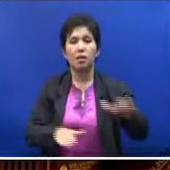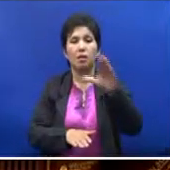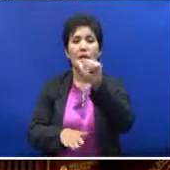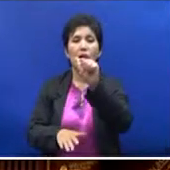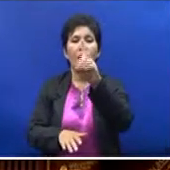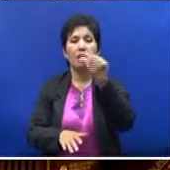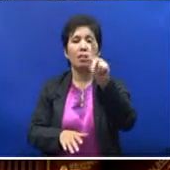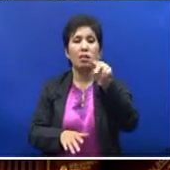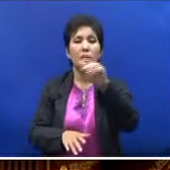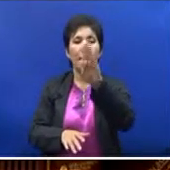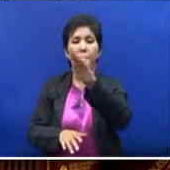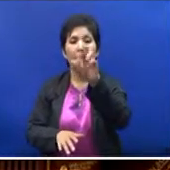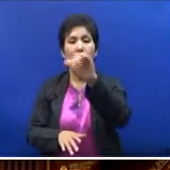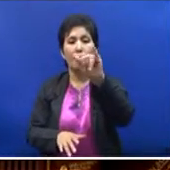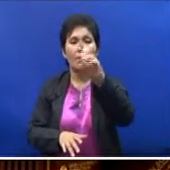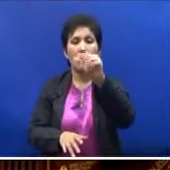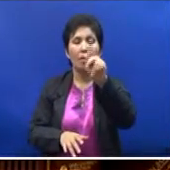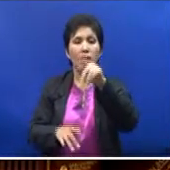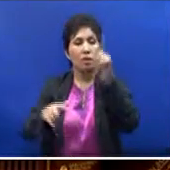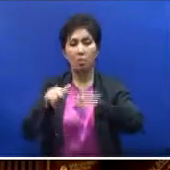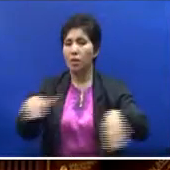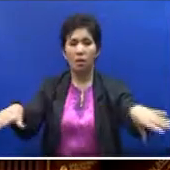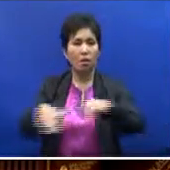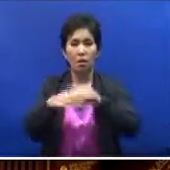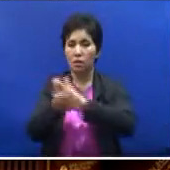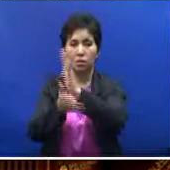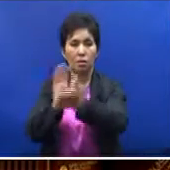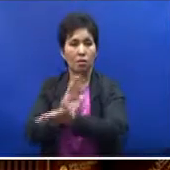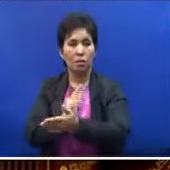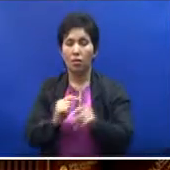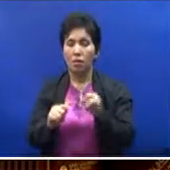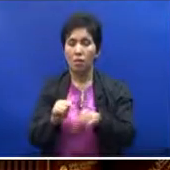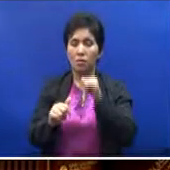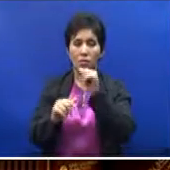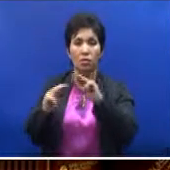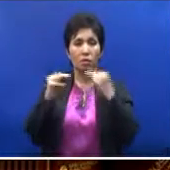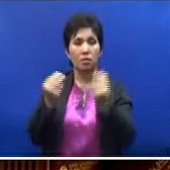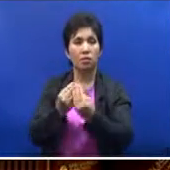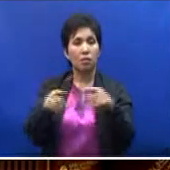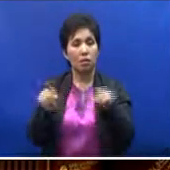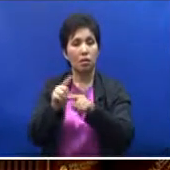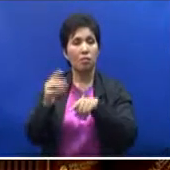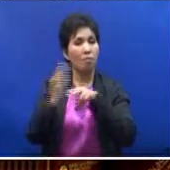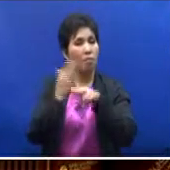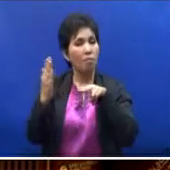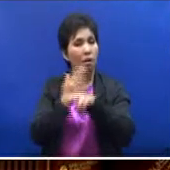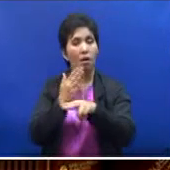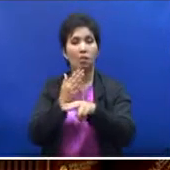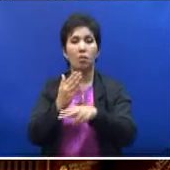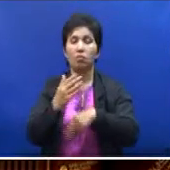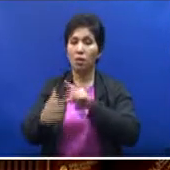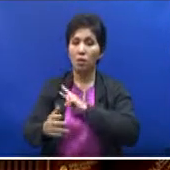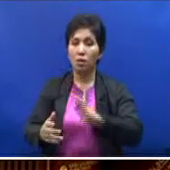as consanguineous marriage. So it is prohibited not only by society, but also prohibited by the